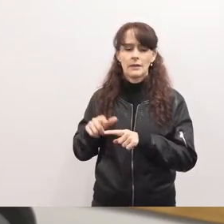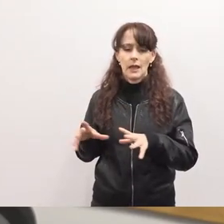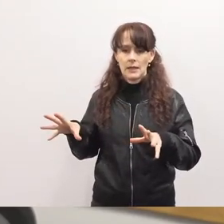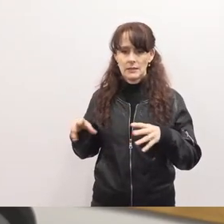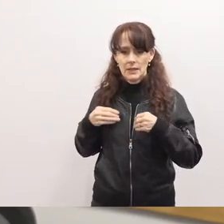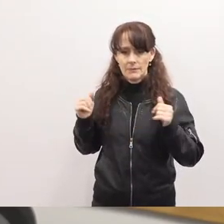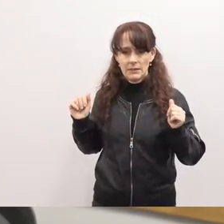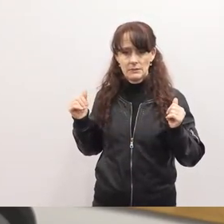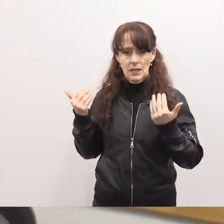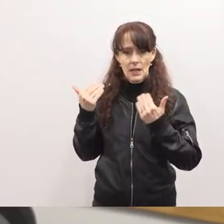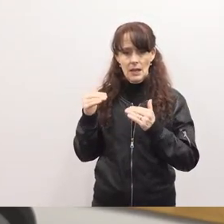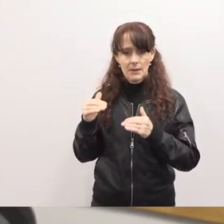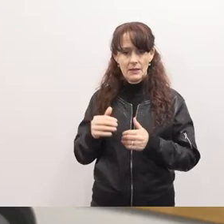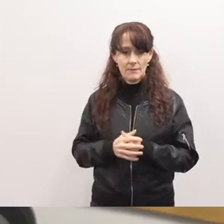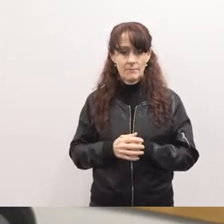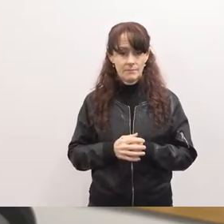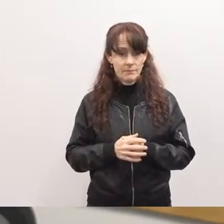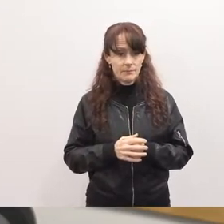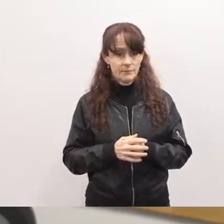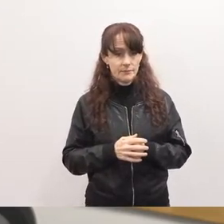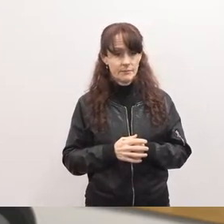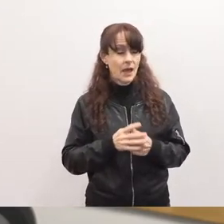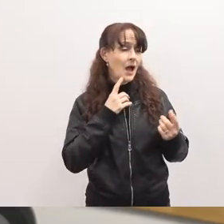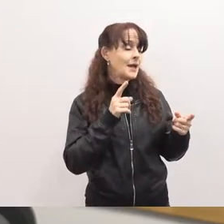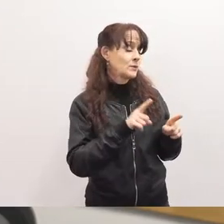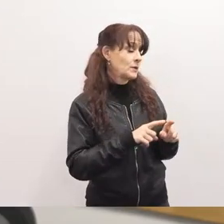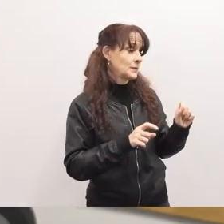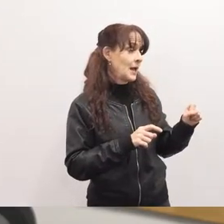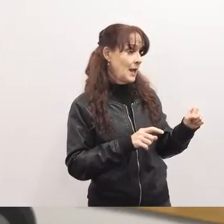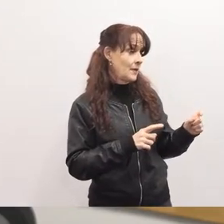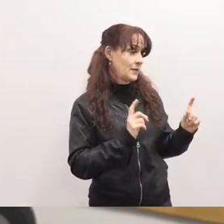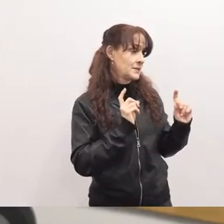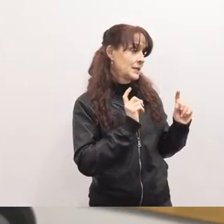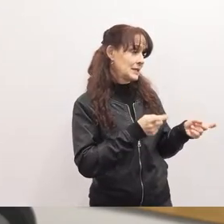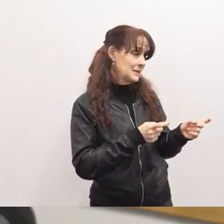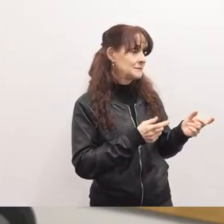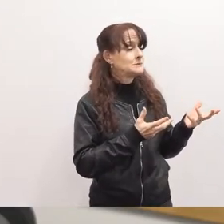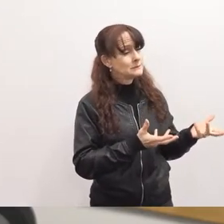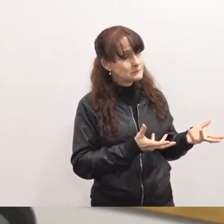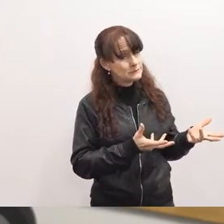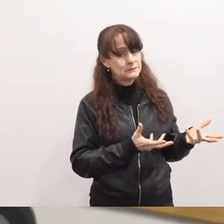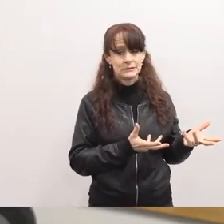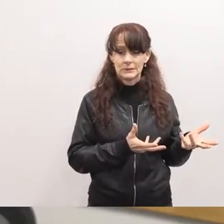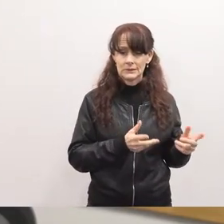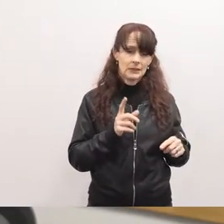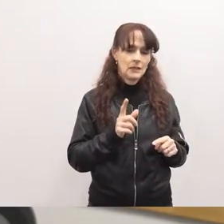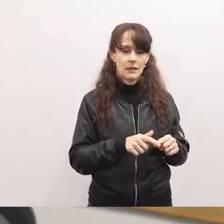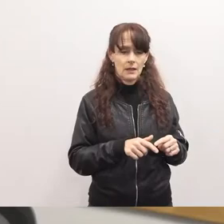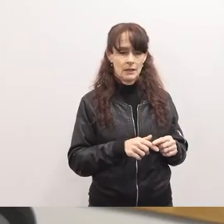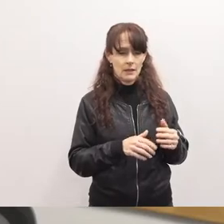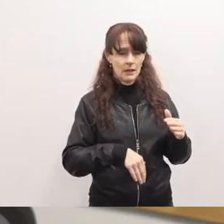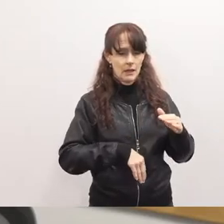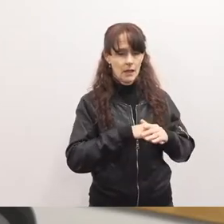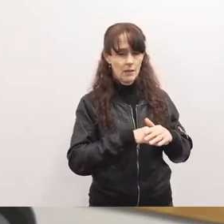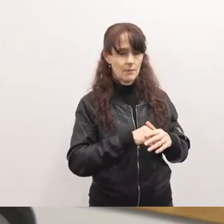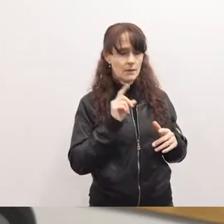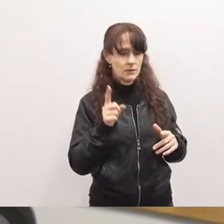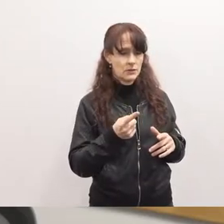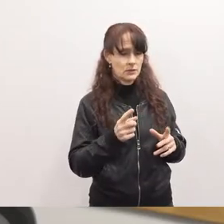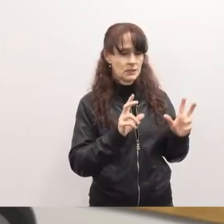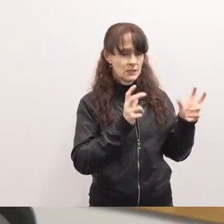it because of the limit. And I actually agreed with him. I said, yeah, that's a gift, and you can't take it. You can only take it with $500, so maybe just take